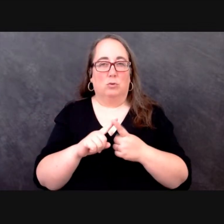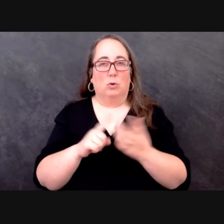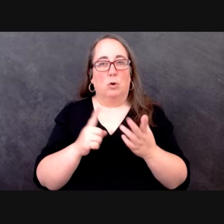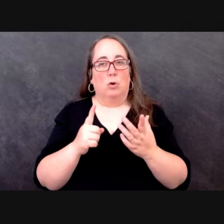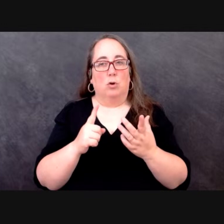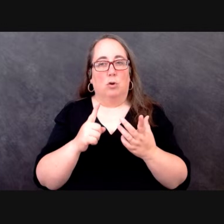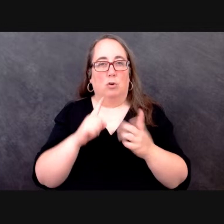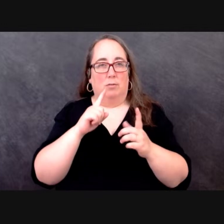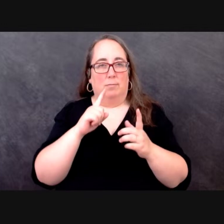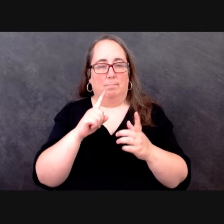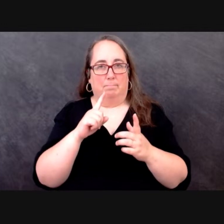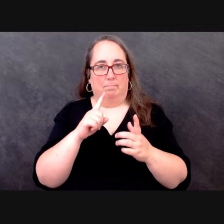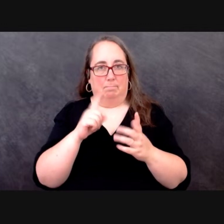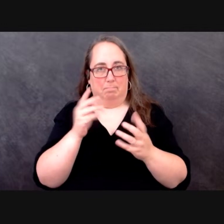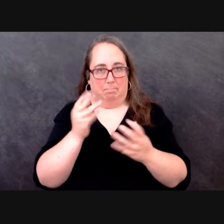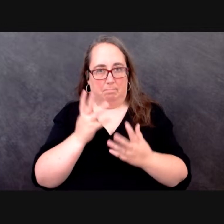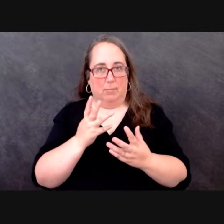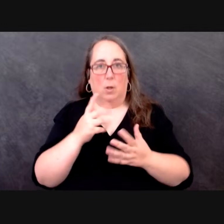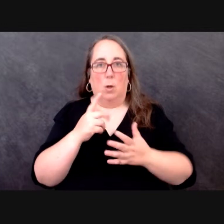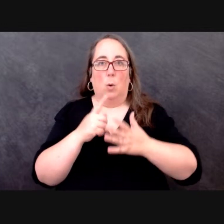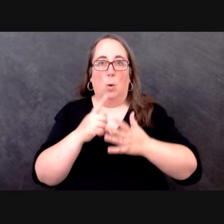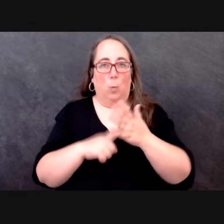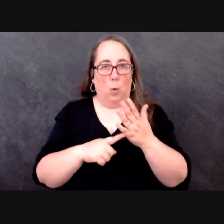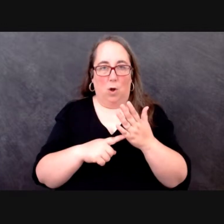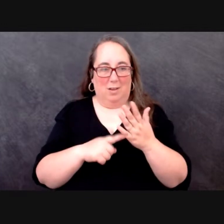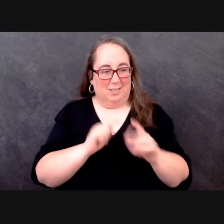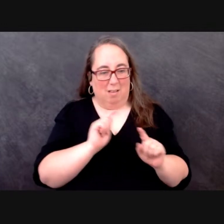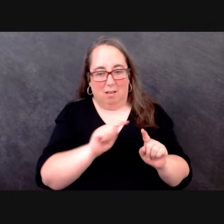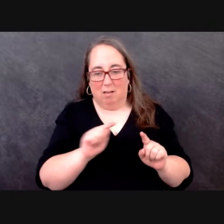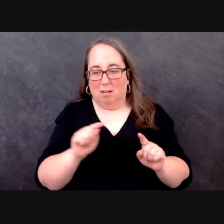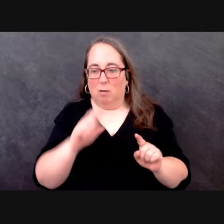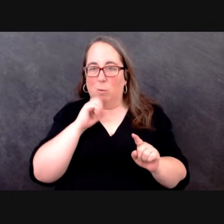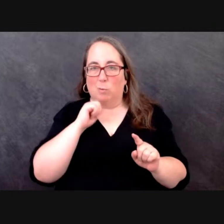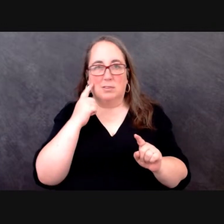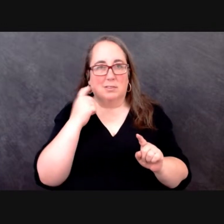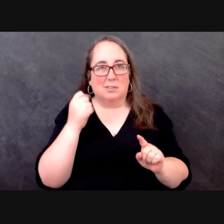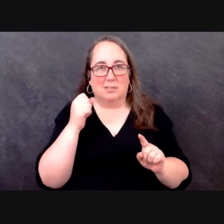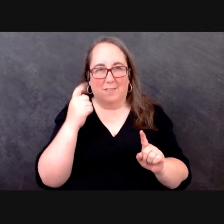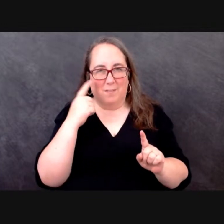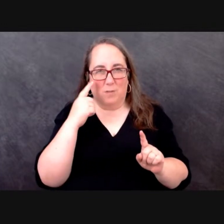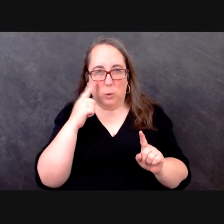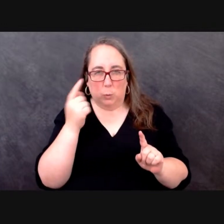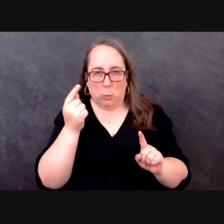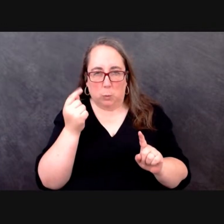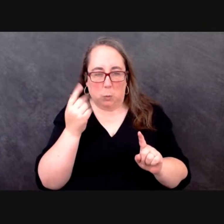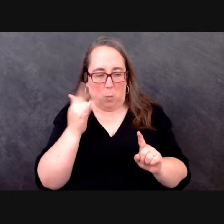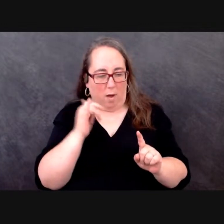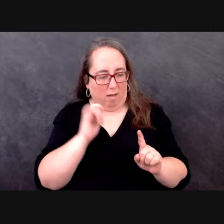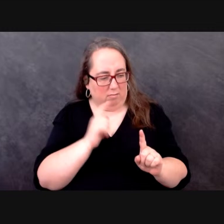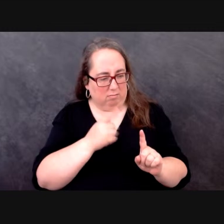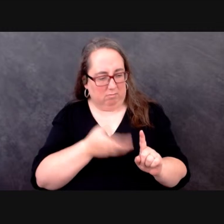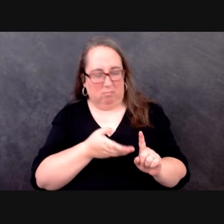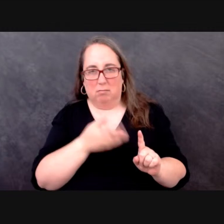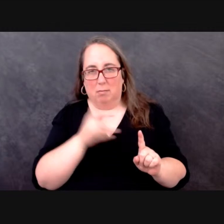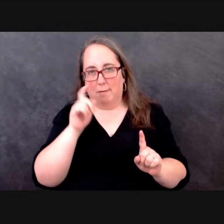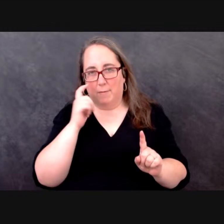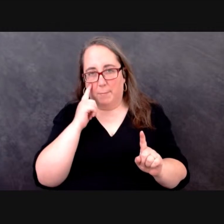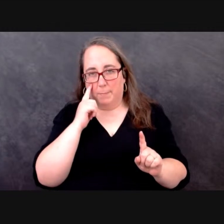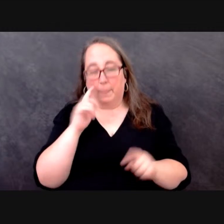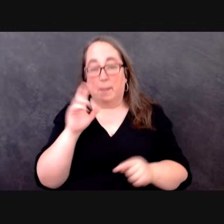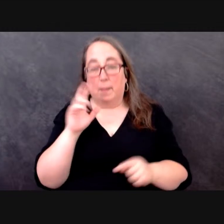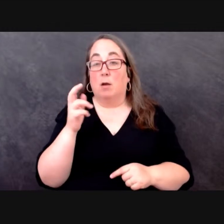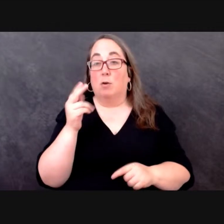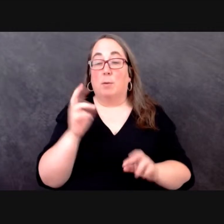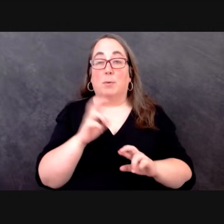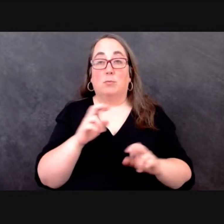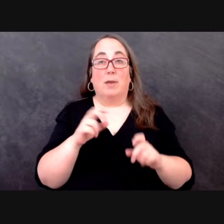obvious question. What is a large collection of old silver doing in our seat of government? Robin is ready to